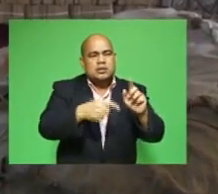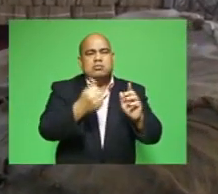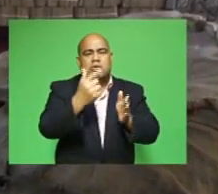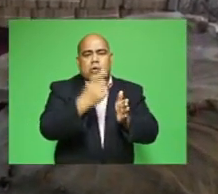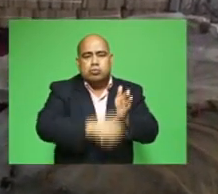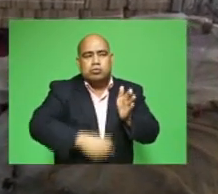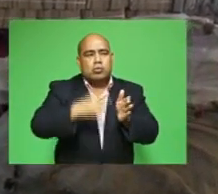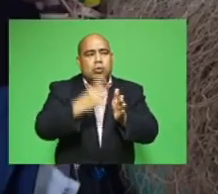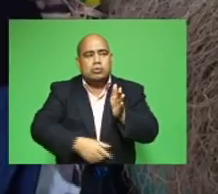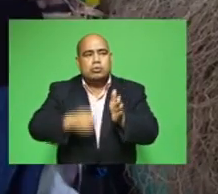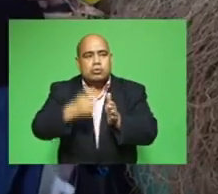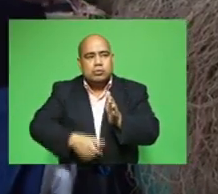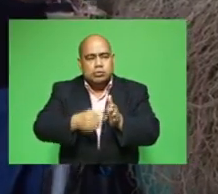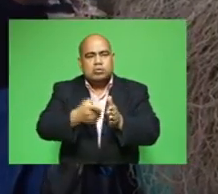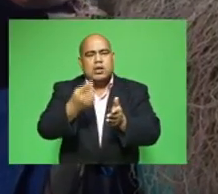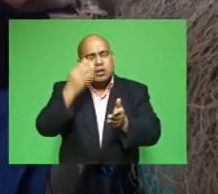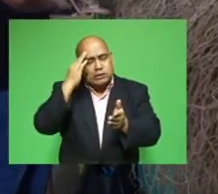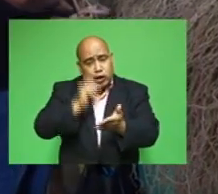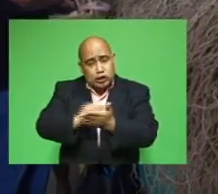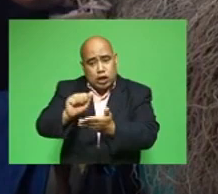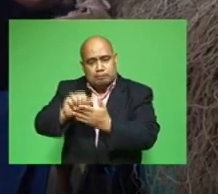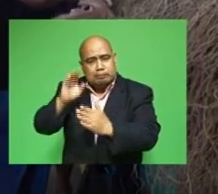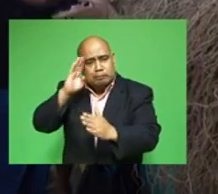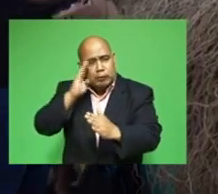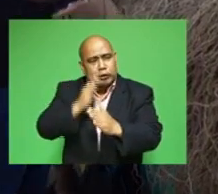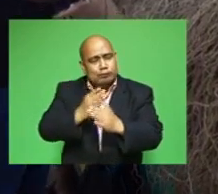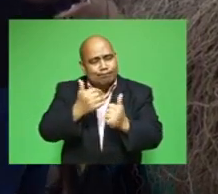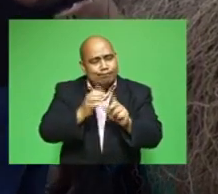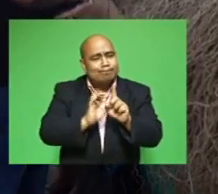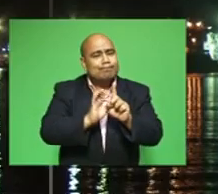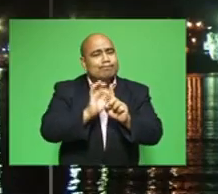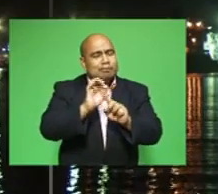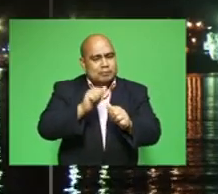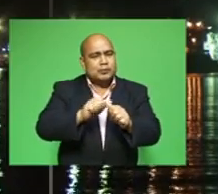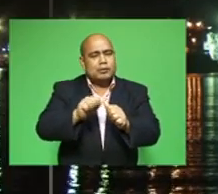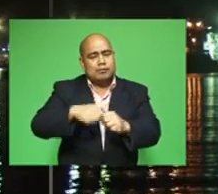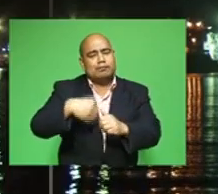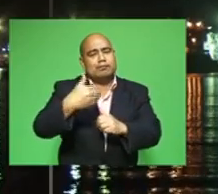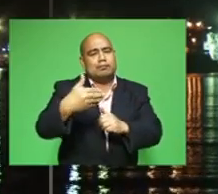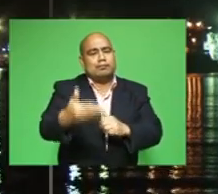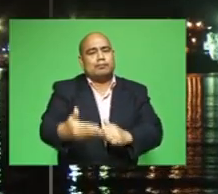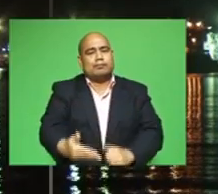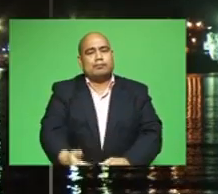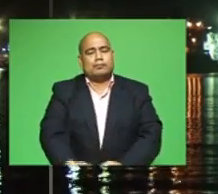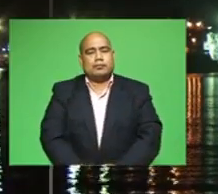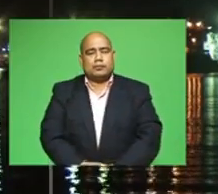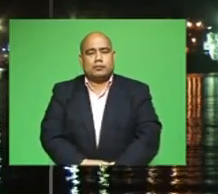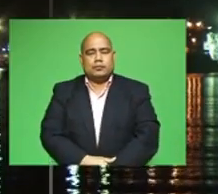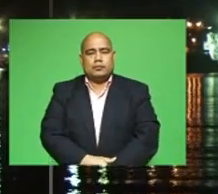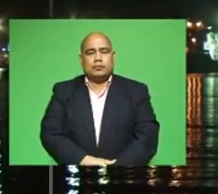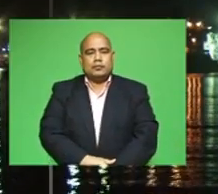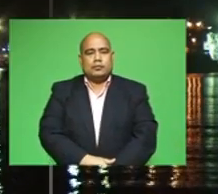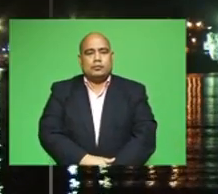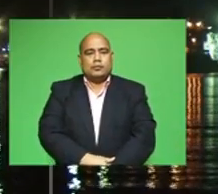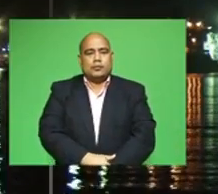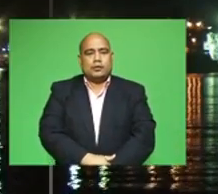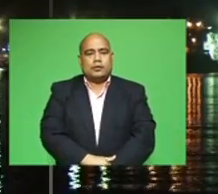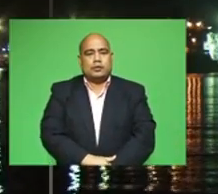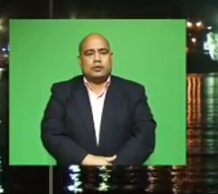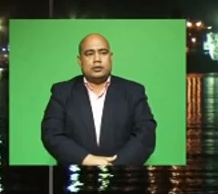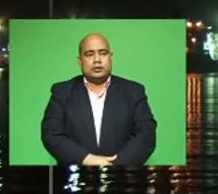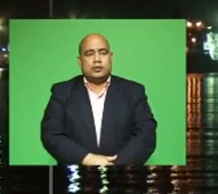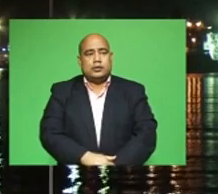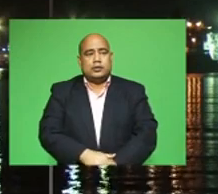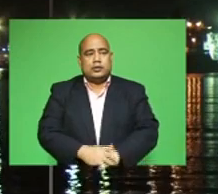continue and improve with time. Lena Rees, FBC News. With a few of her family members among the thousands